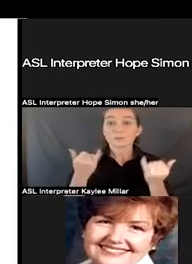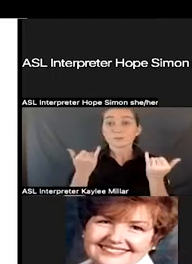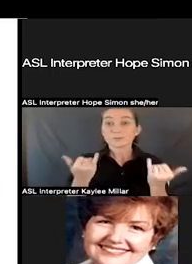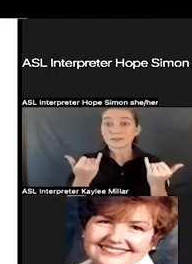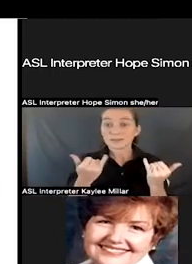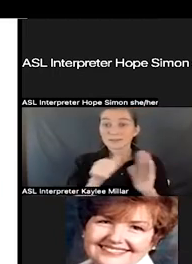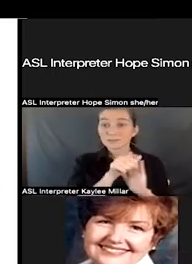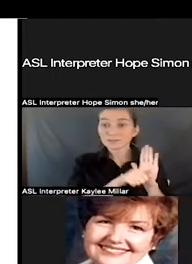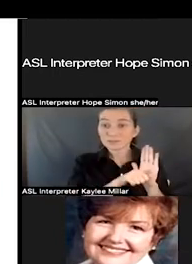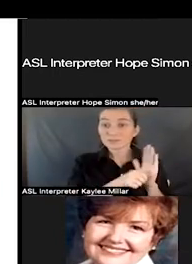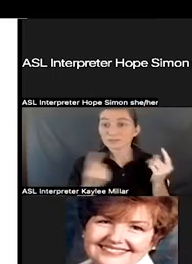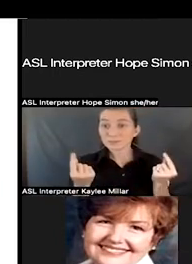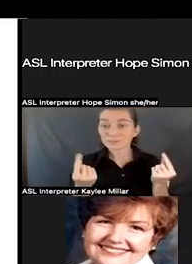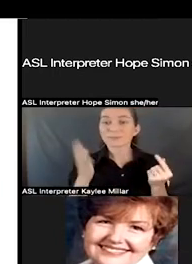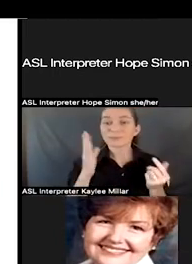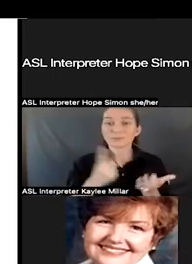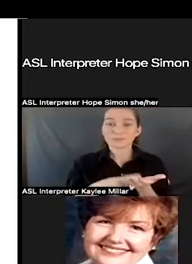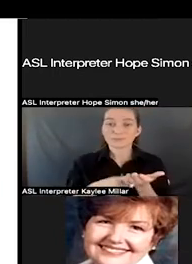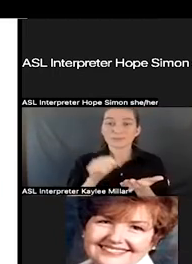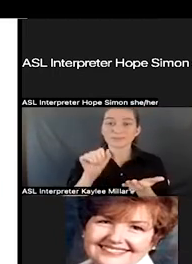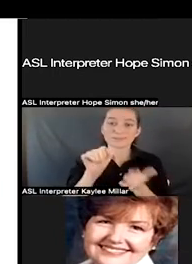the ECA statewide updates,